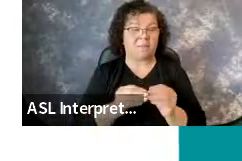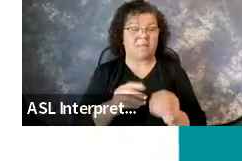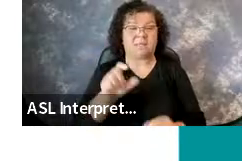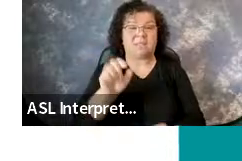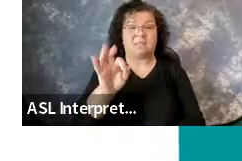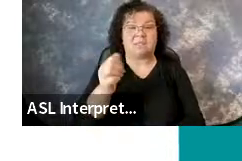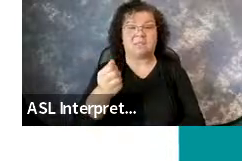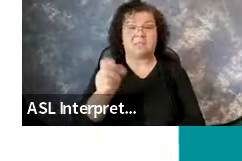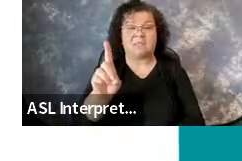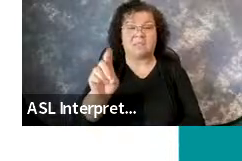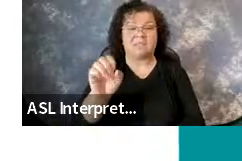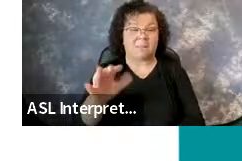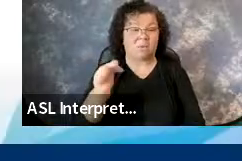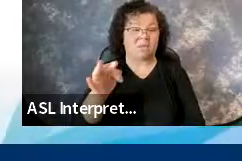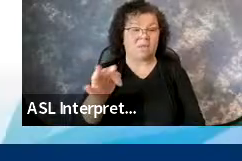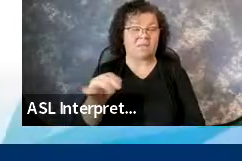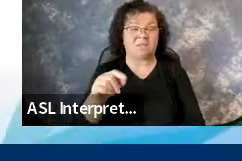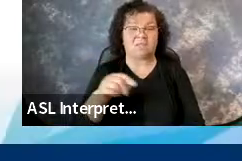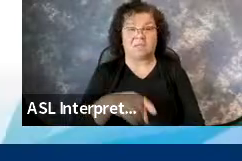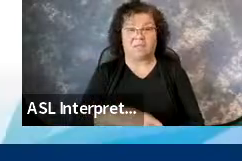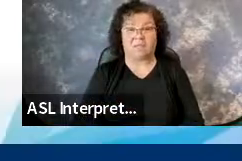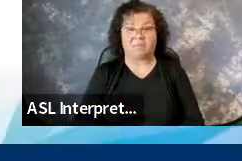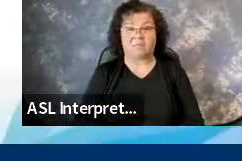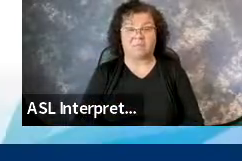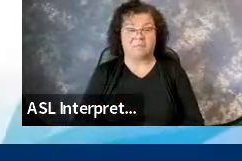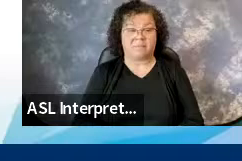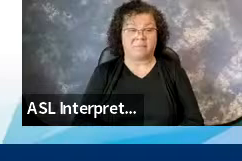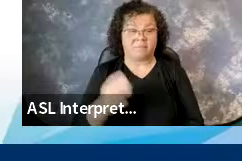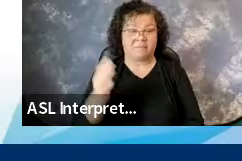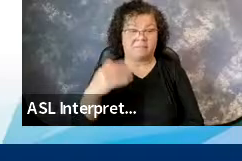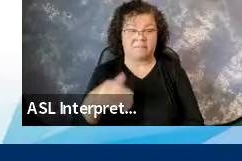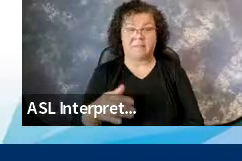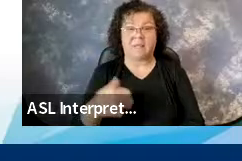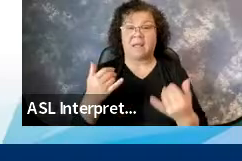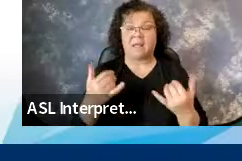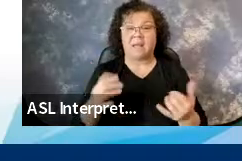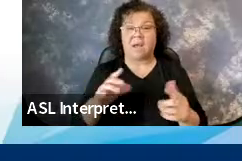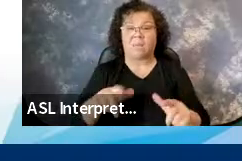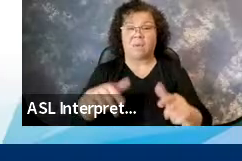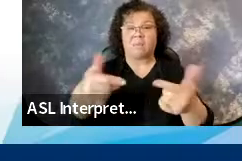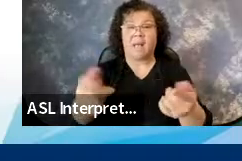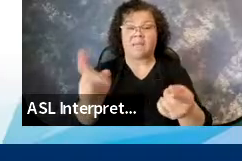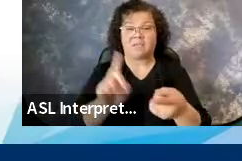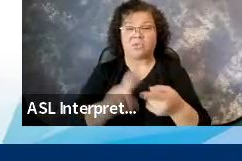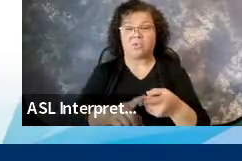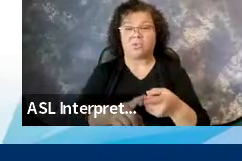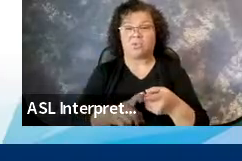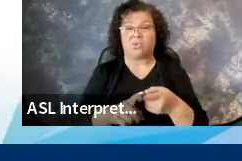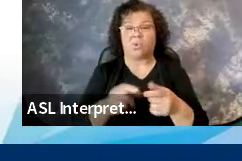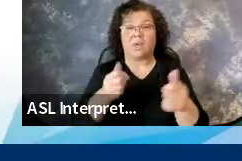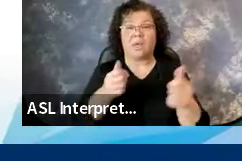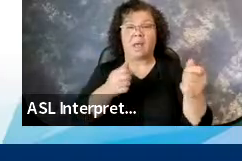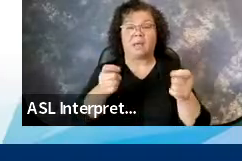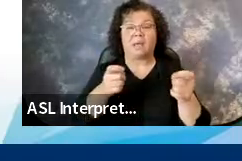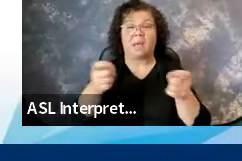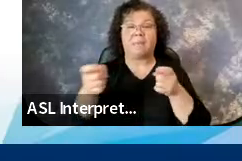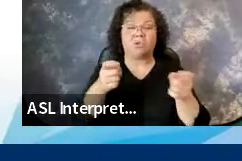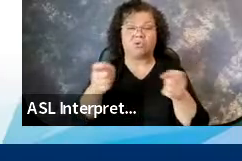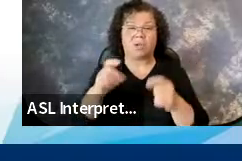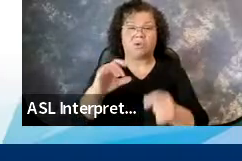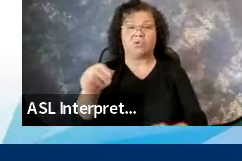Portland. Next slide, please. All right, and I'm going to pass it to Administrator Johnson for closing